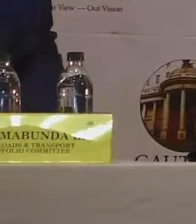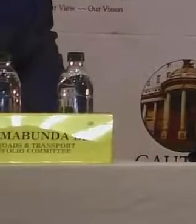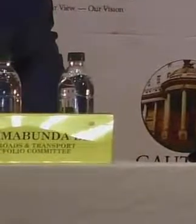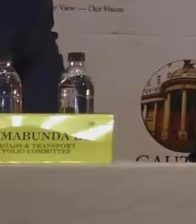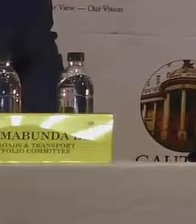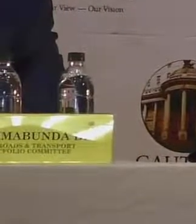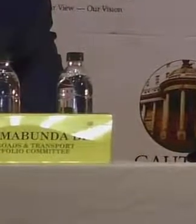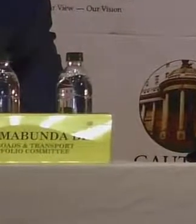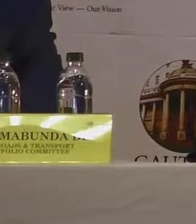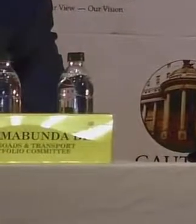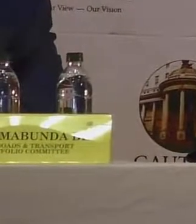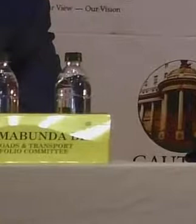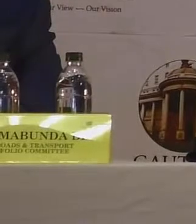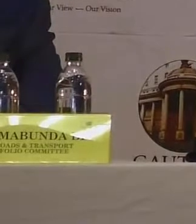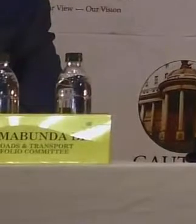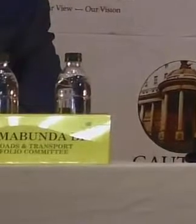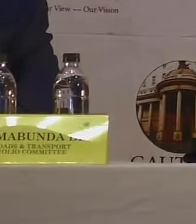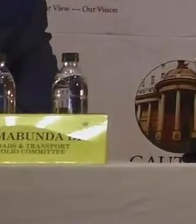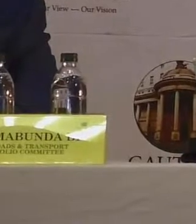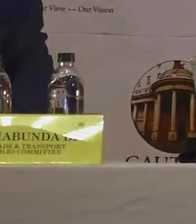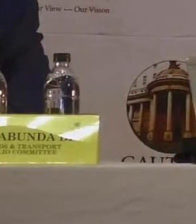that. Thank you very much.